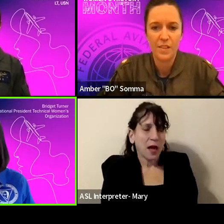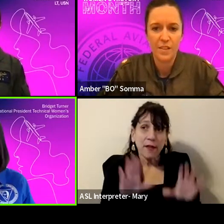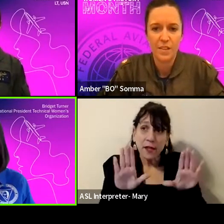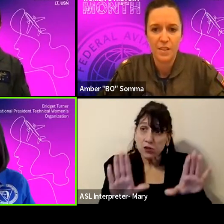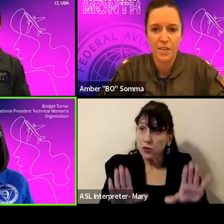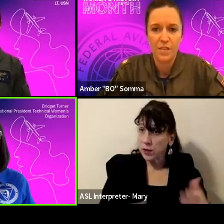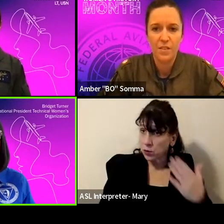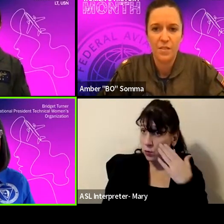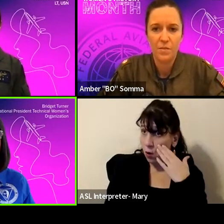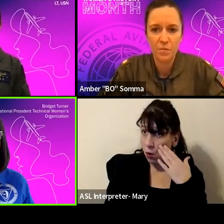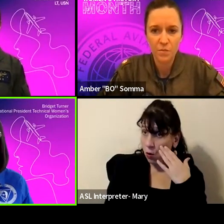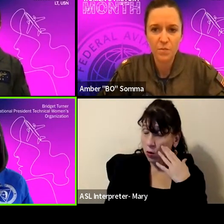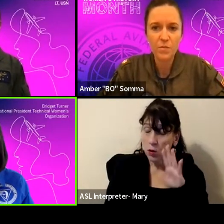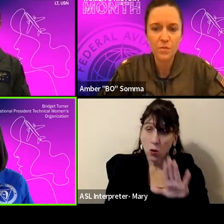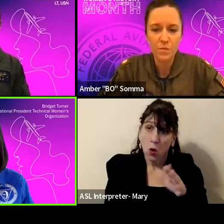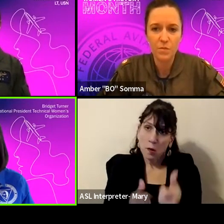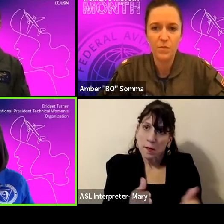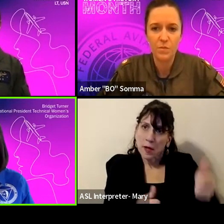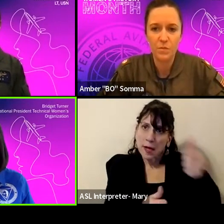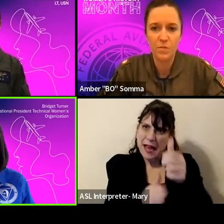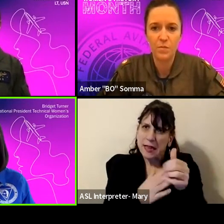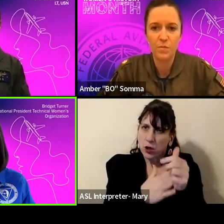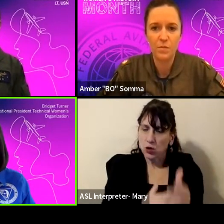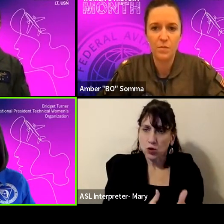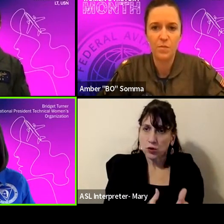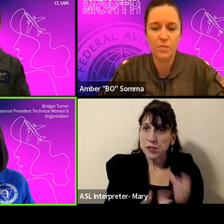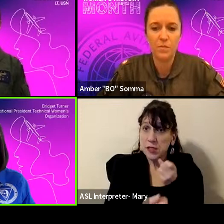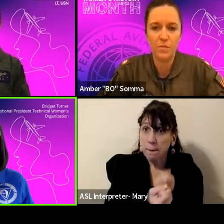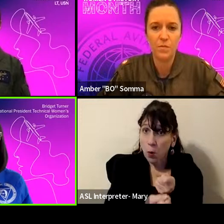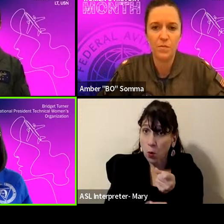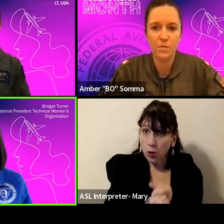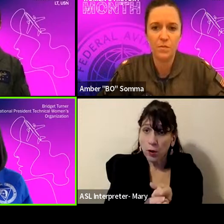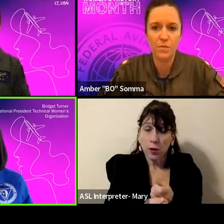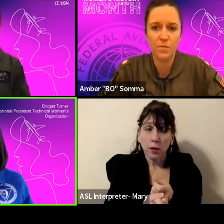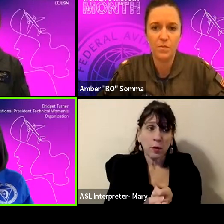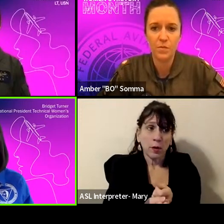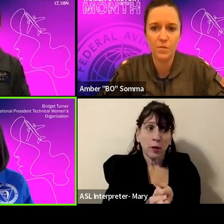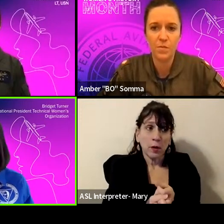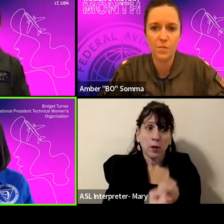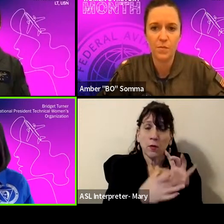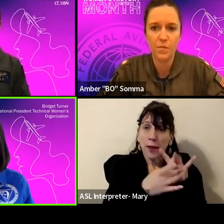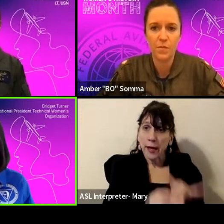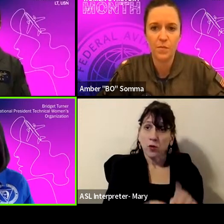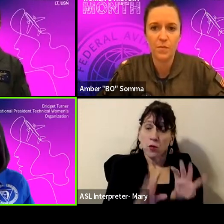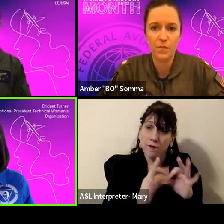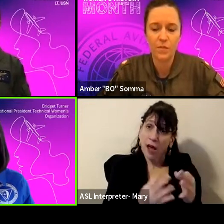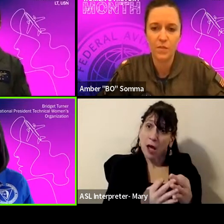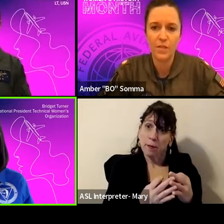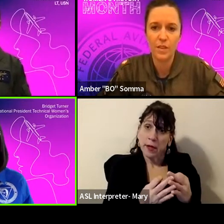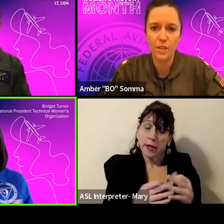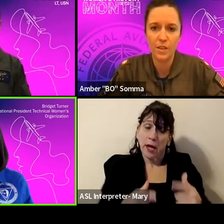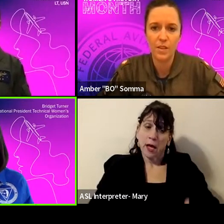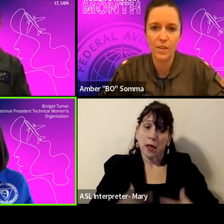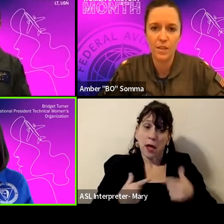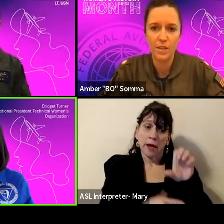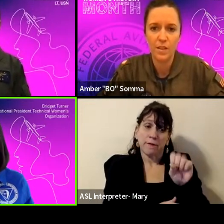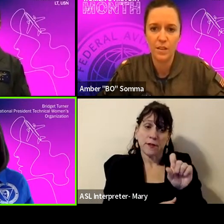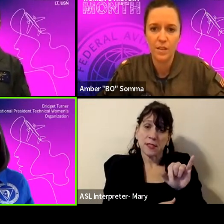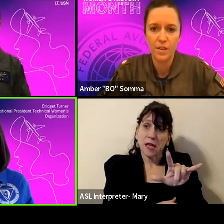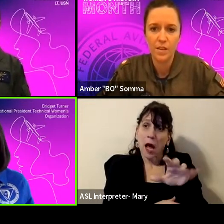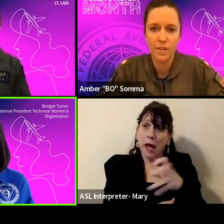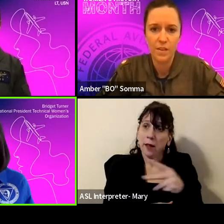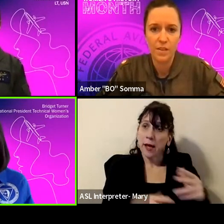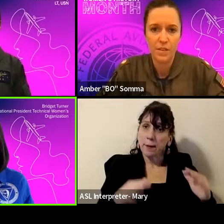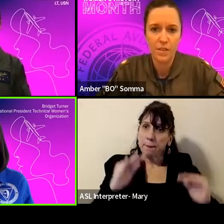that your leadership do support and in reference to family lifestyle and balance. I know in